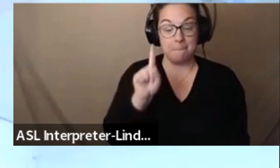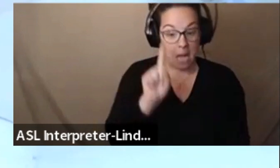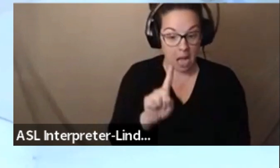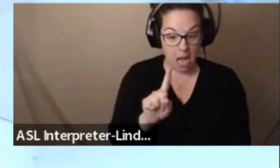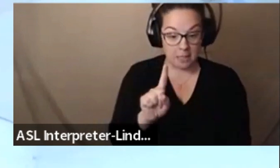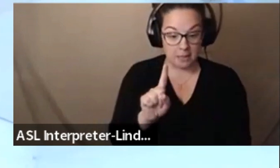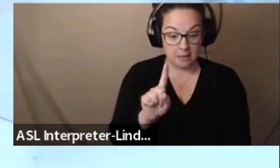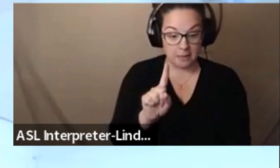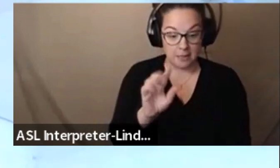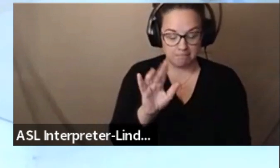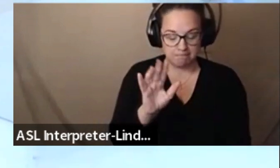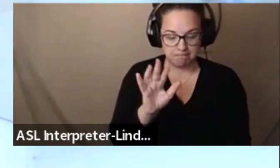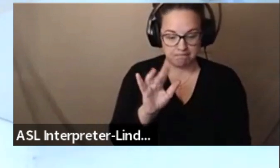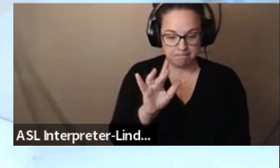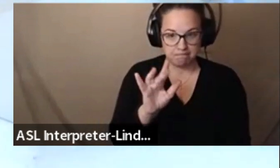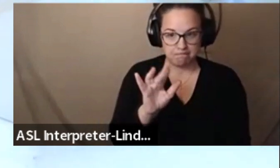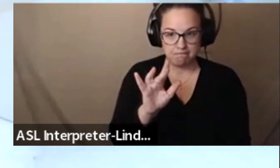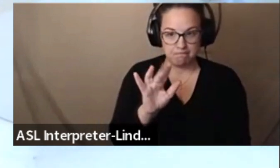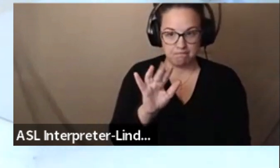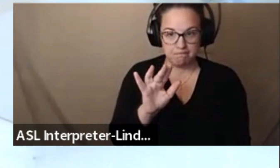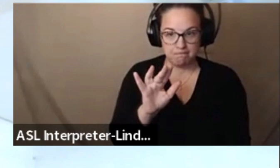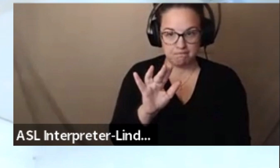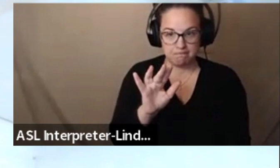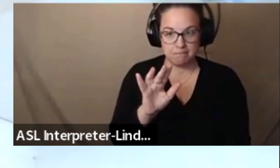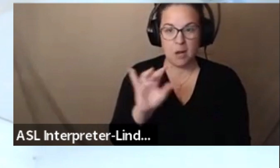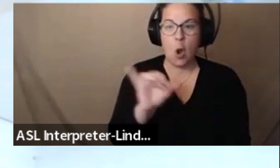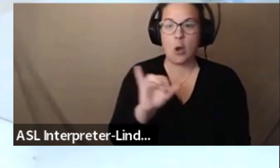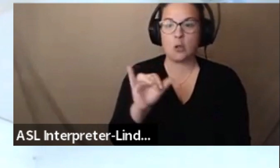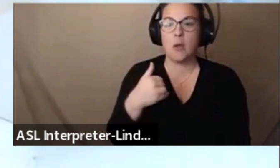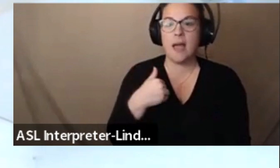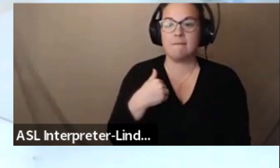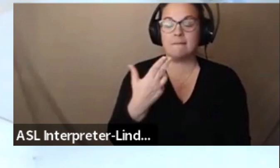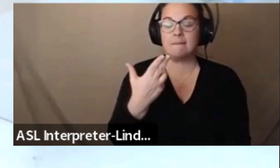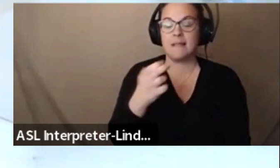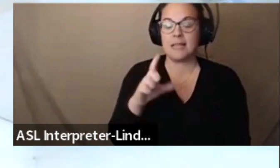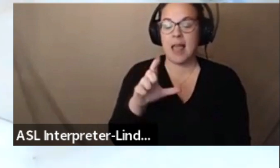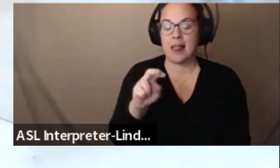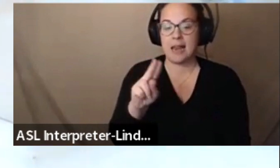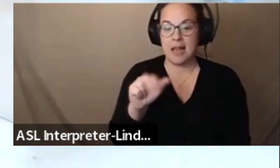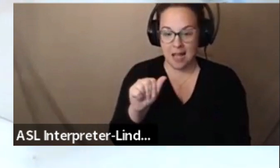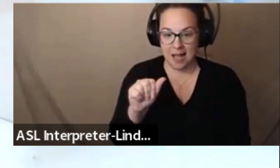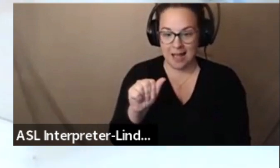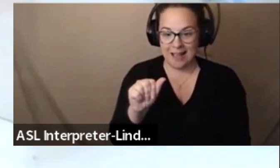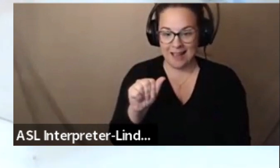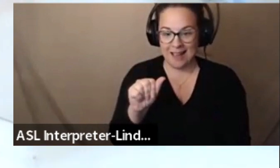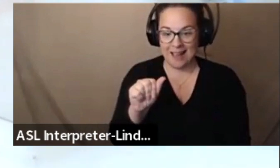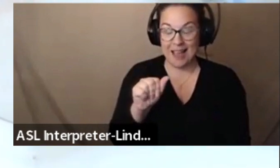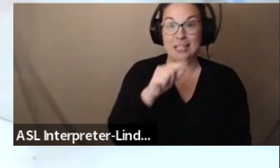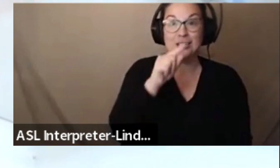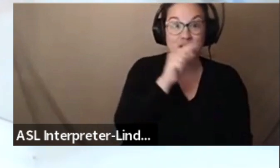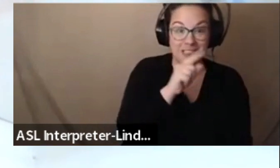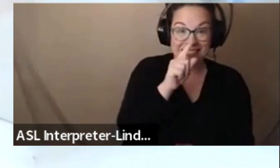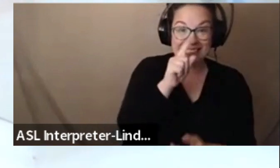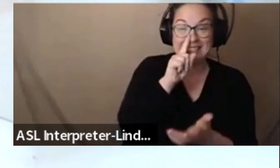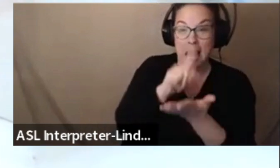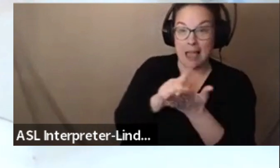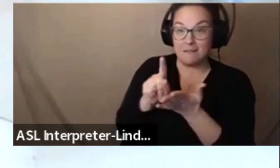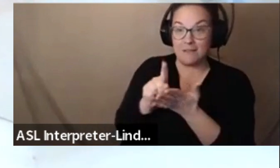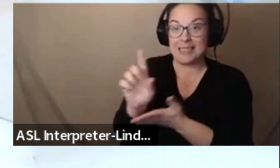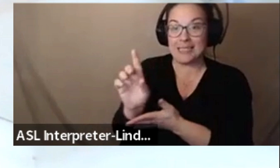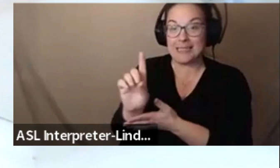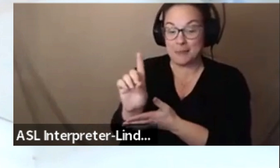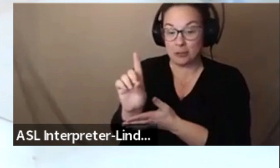away. And then Demetrius, there is Helena, who's in love with